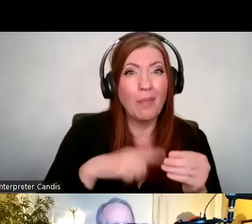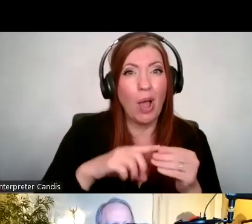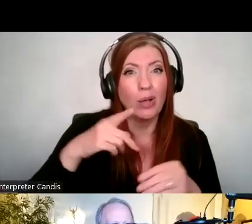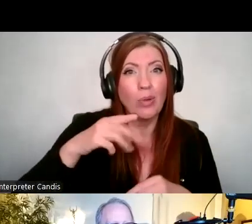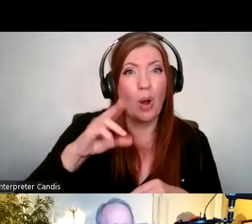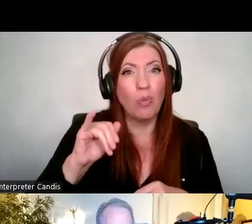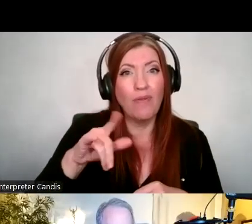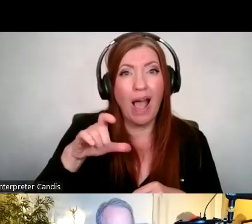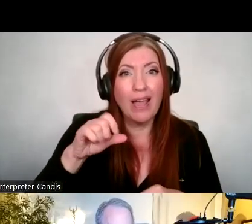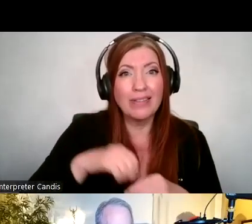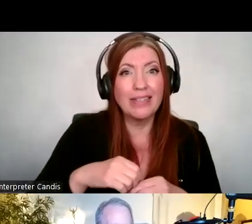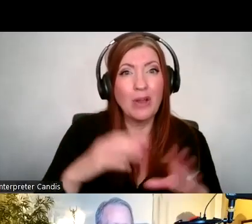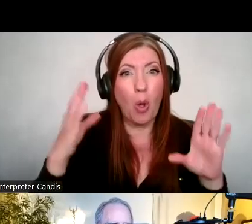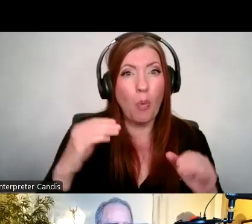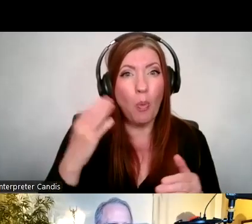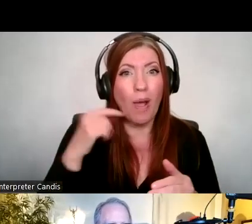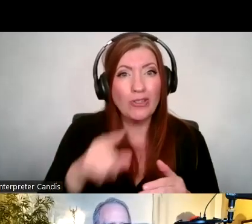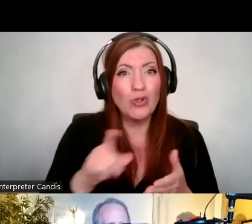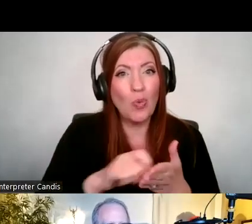and why you wrote this book.